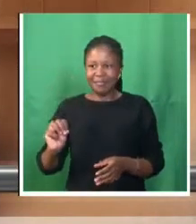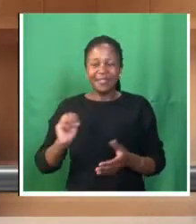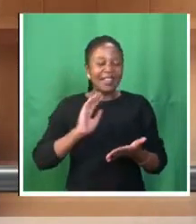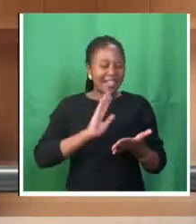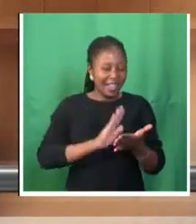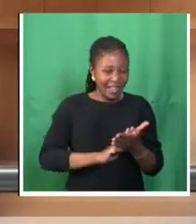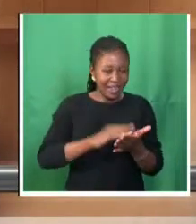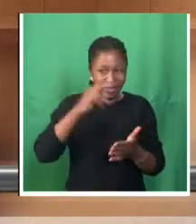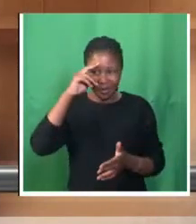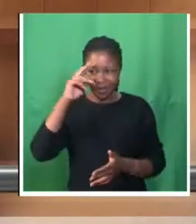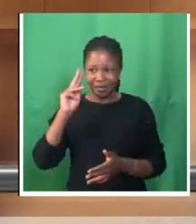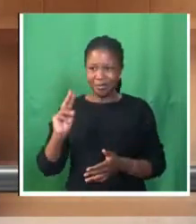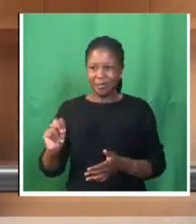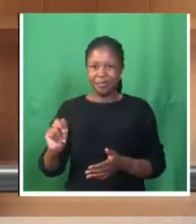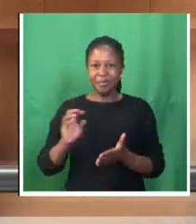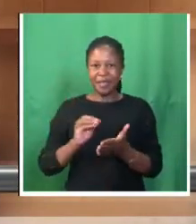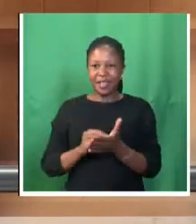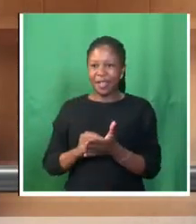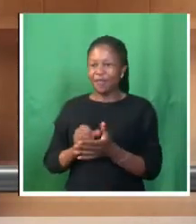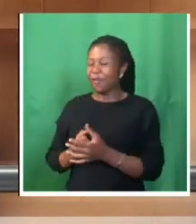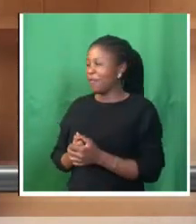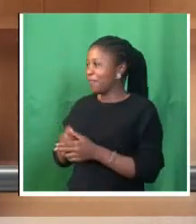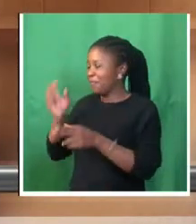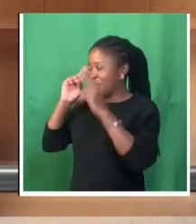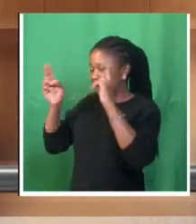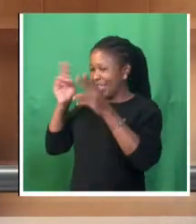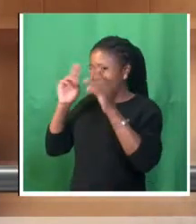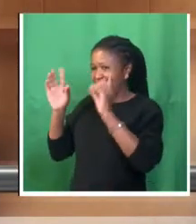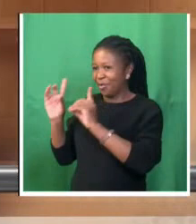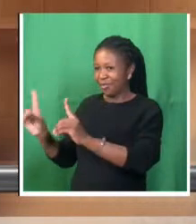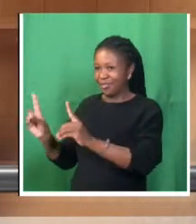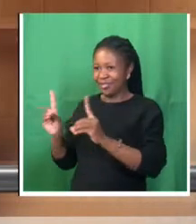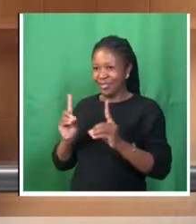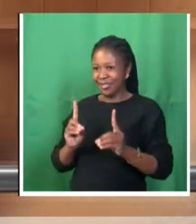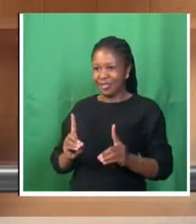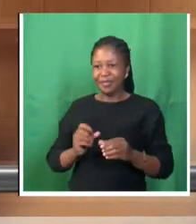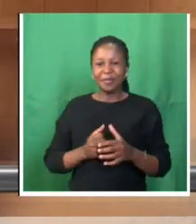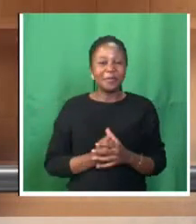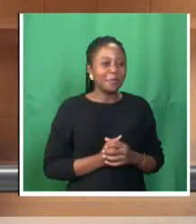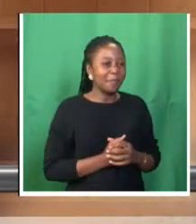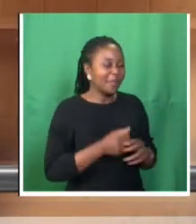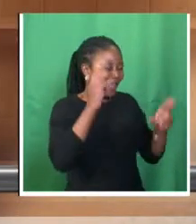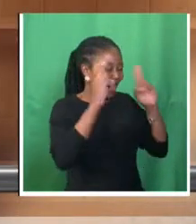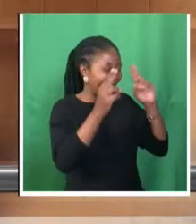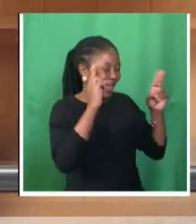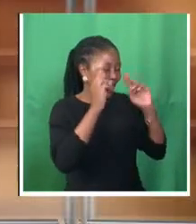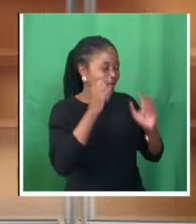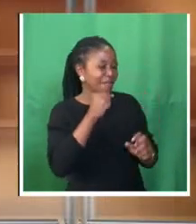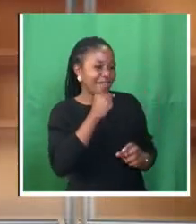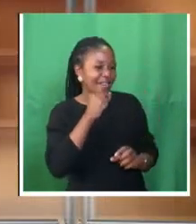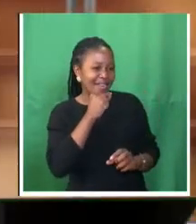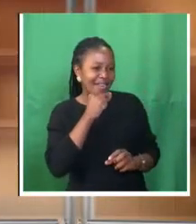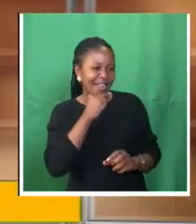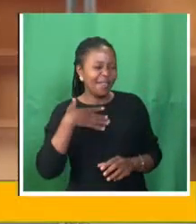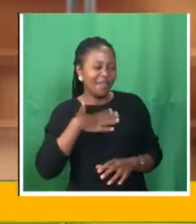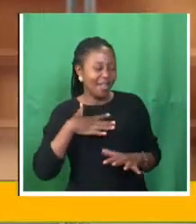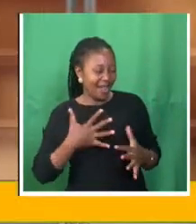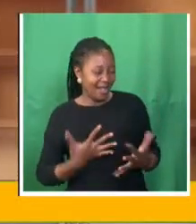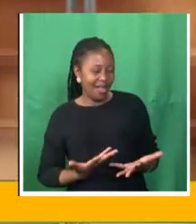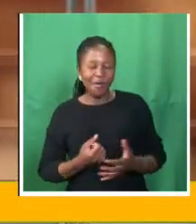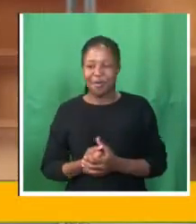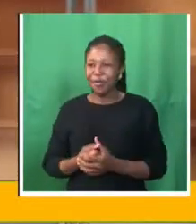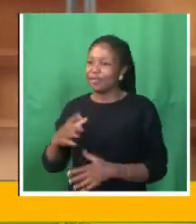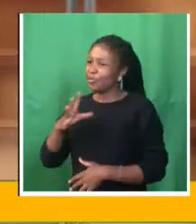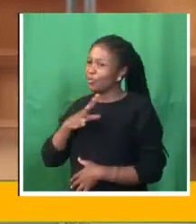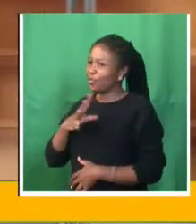Nomcebo Dlamini. A very good afternoon, sir. Afternoon, Lerato. How are you today? I'm good, and you? I'm alright.